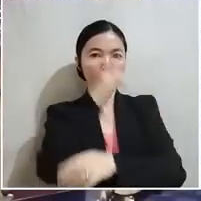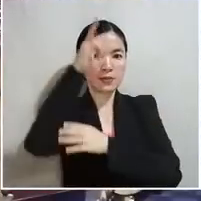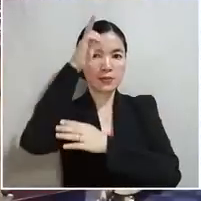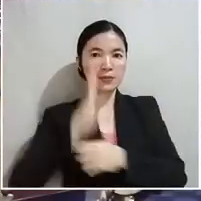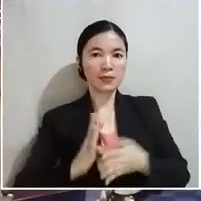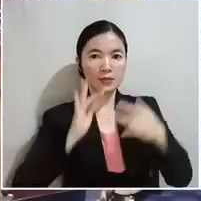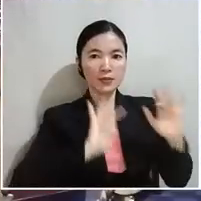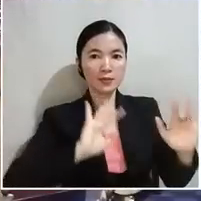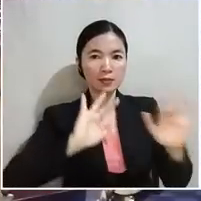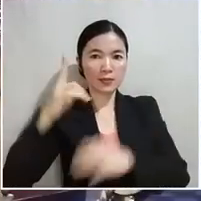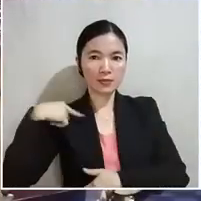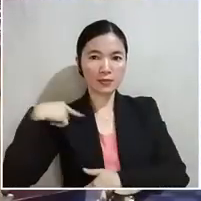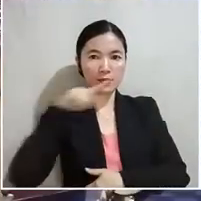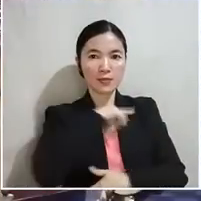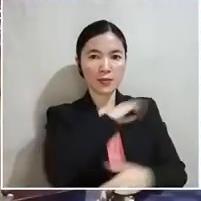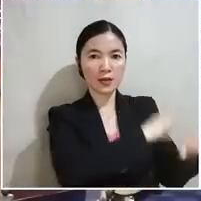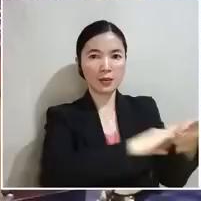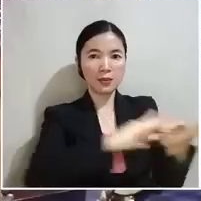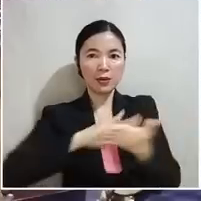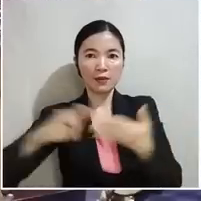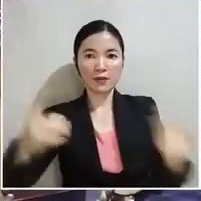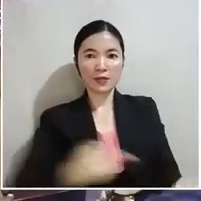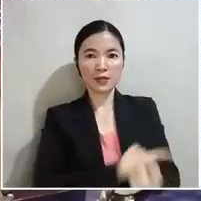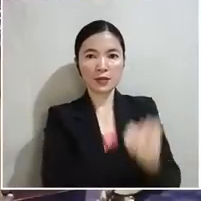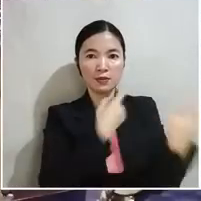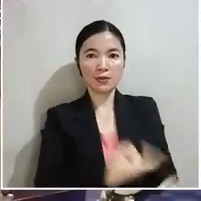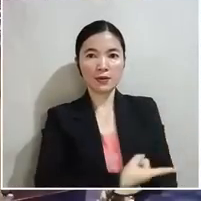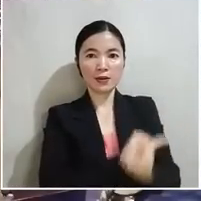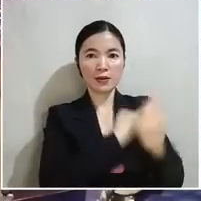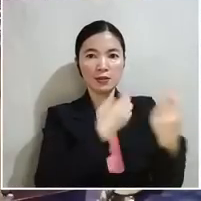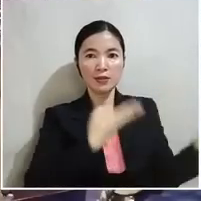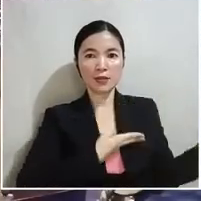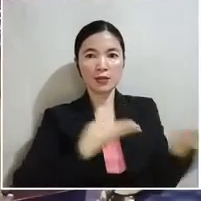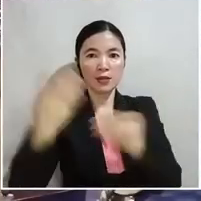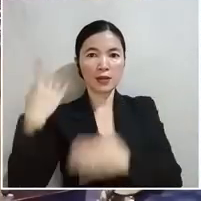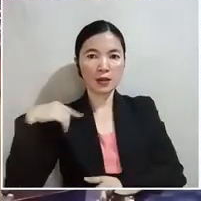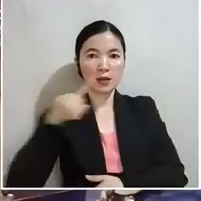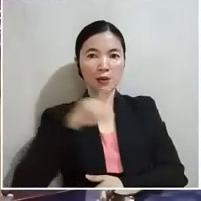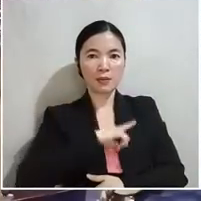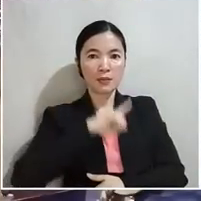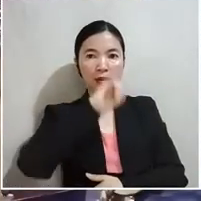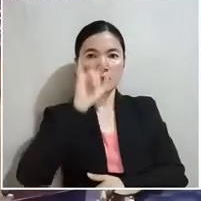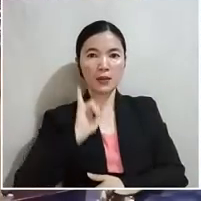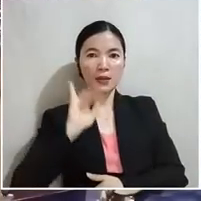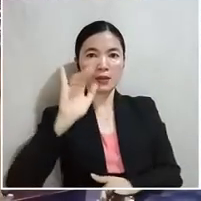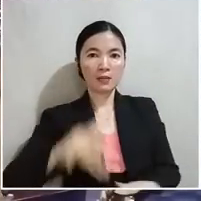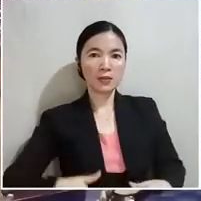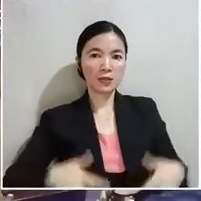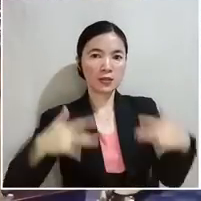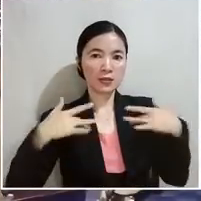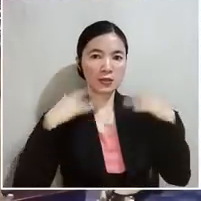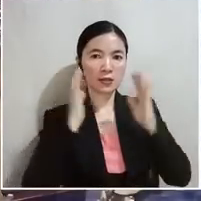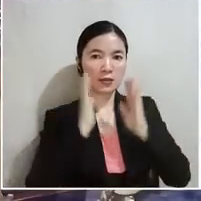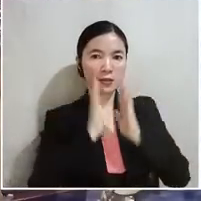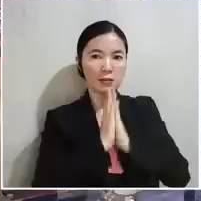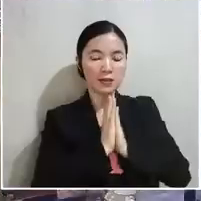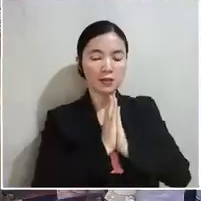us, forgive us our sins, and bring us to everlasting life. Amen.